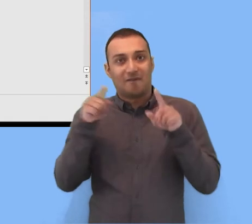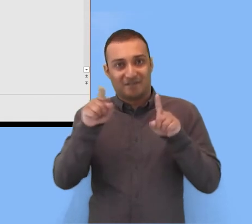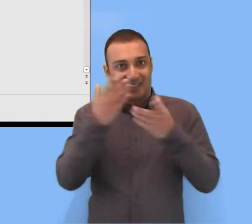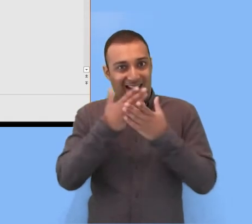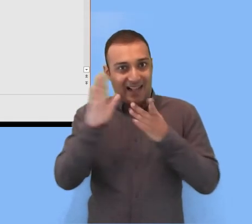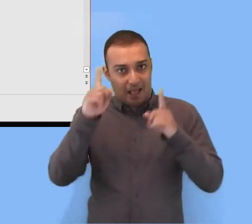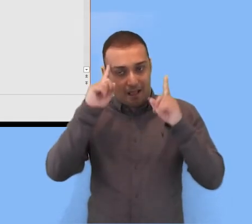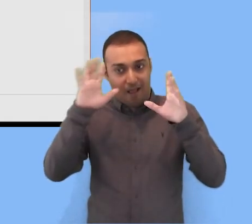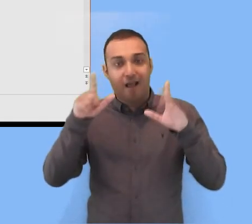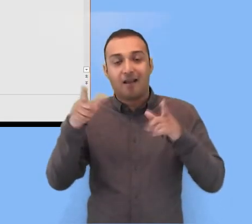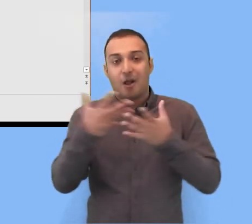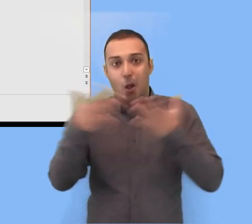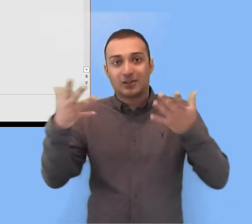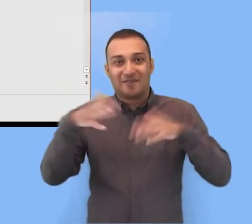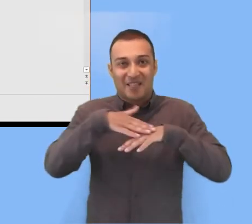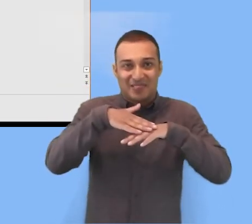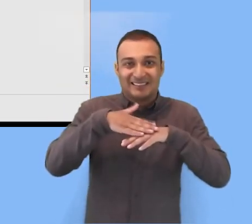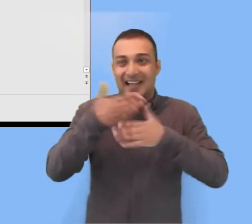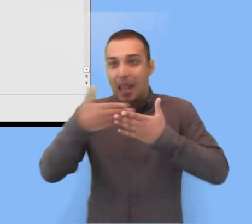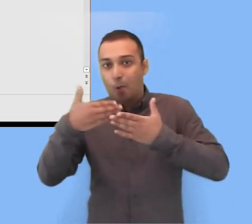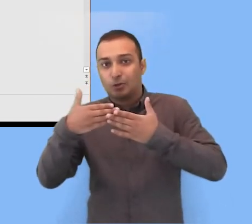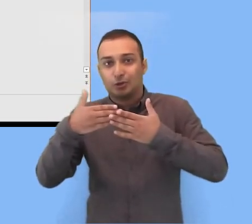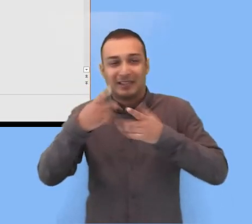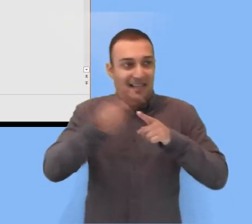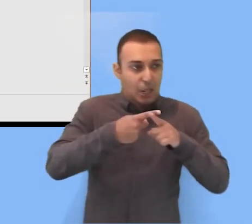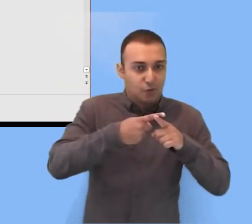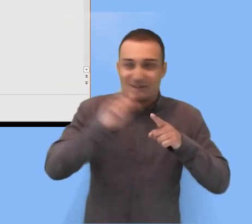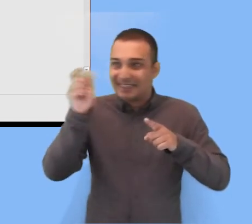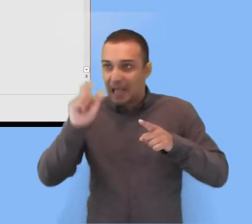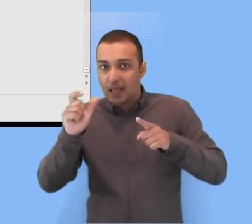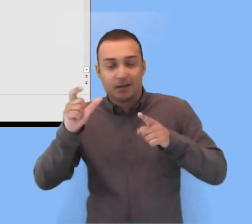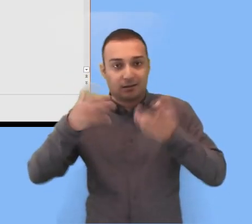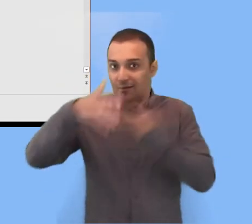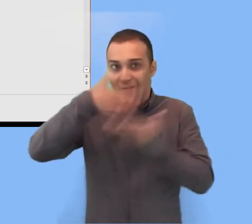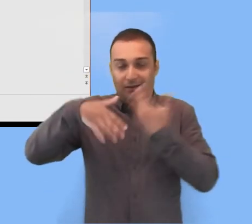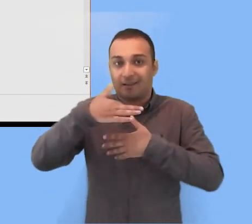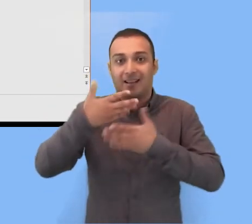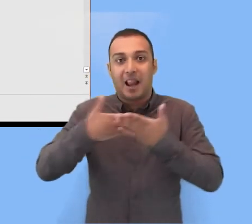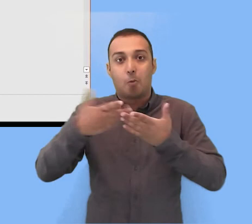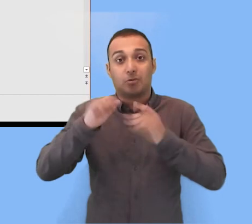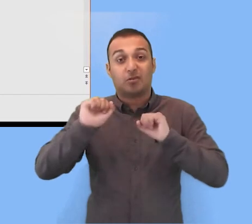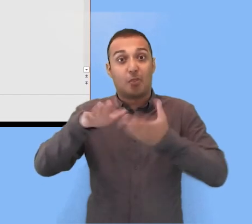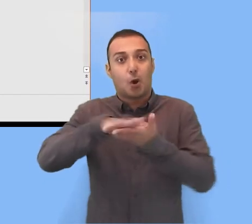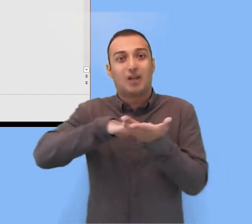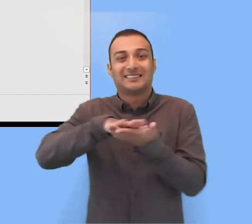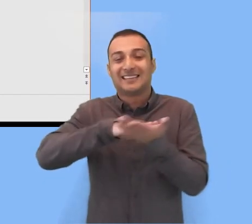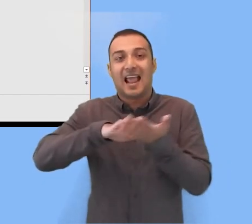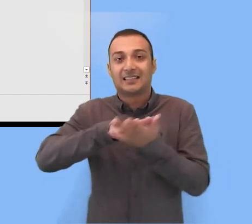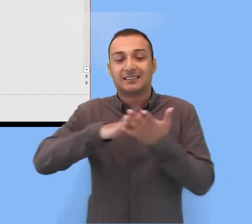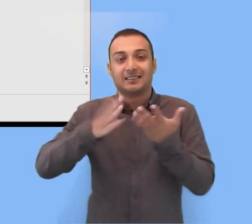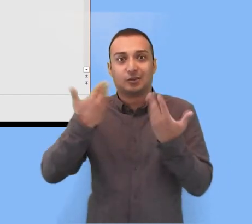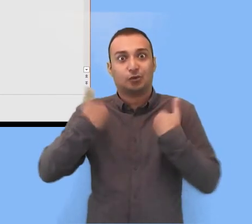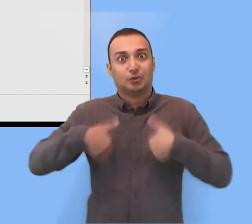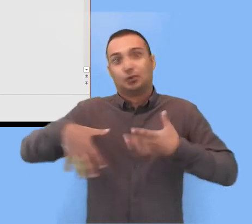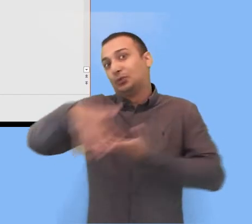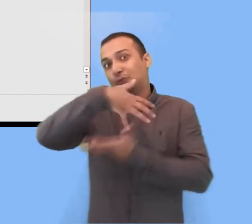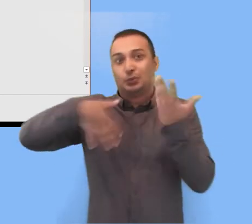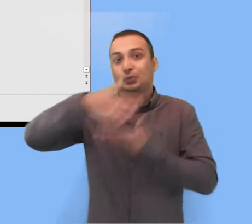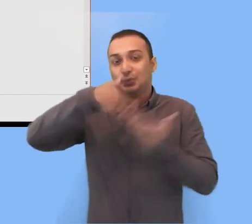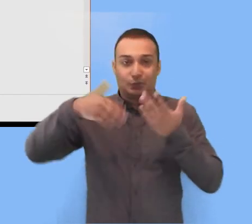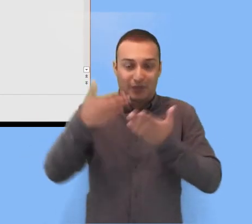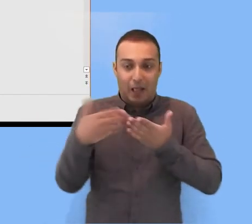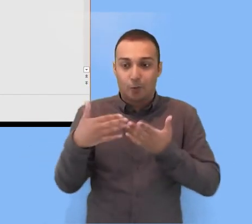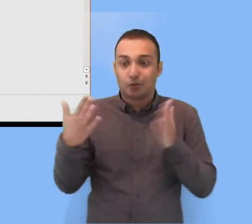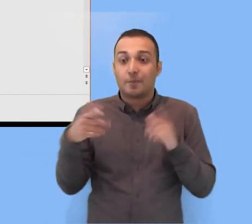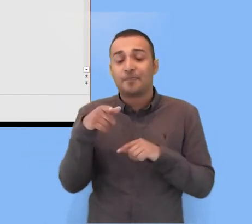with all these language issues going on, but that's their context. So the first thing she wanted to sort of